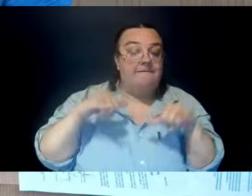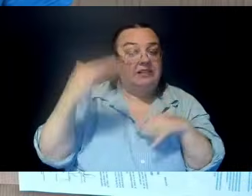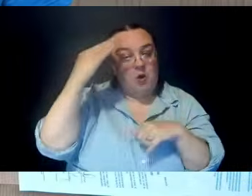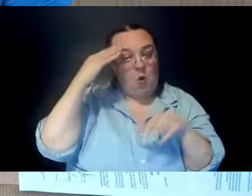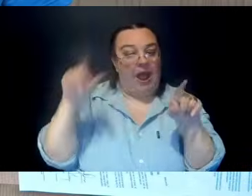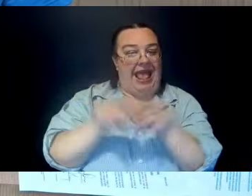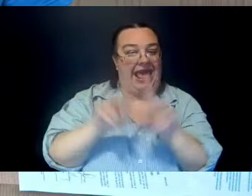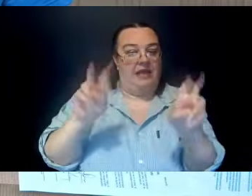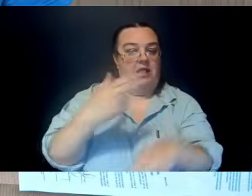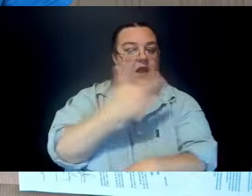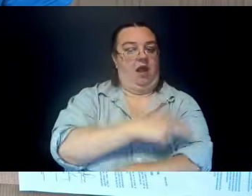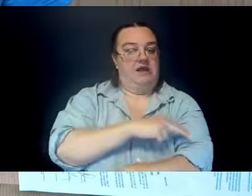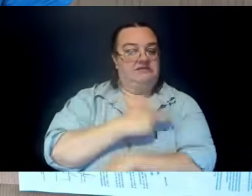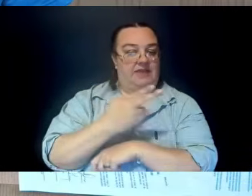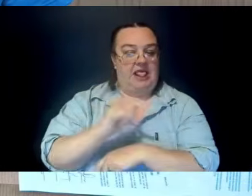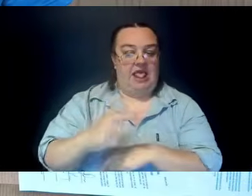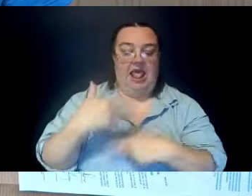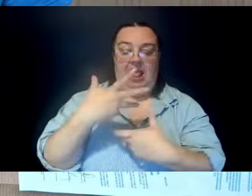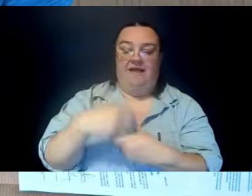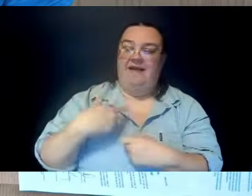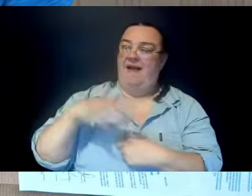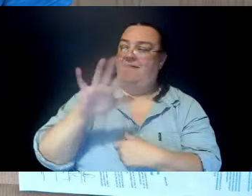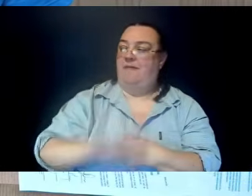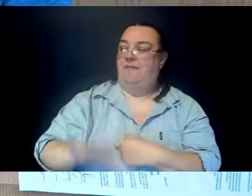Hill, consisting of approximately